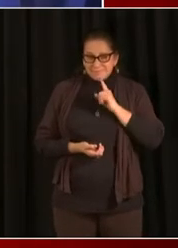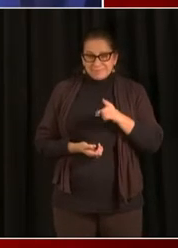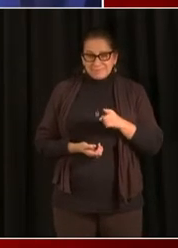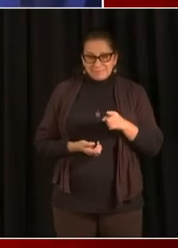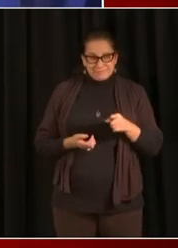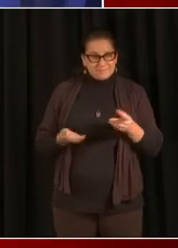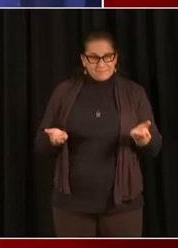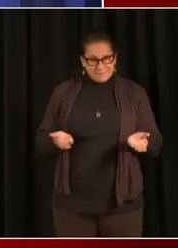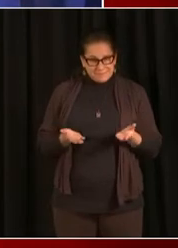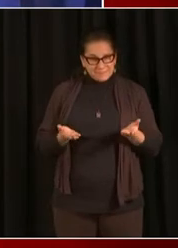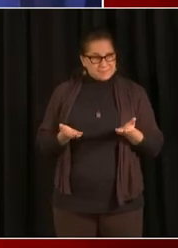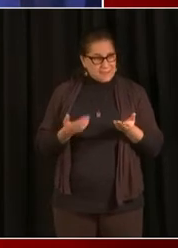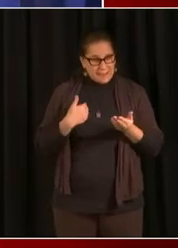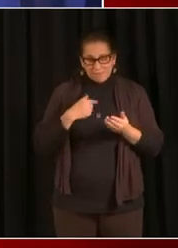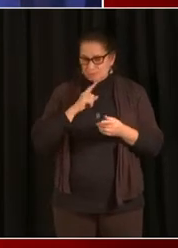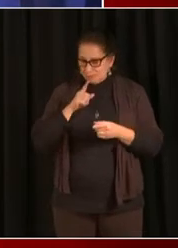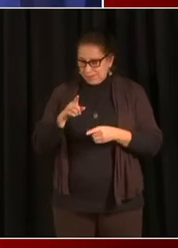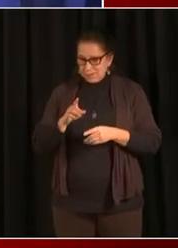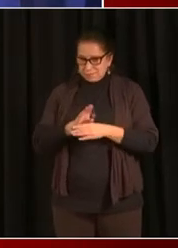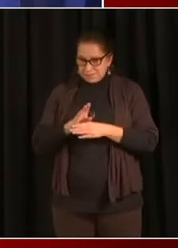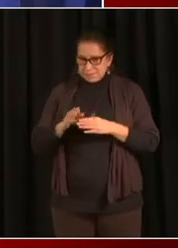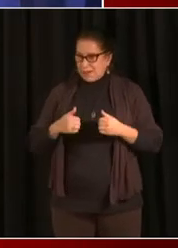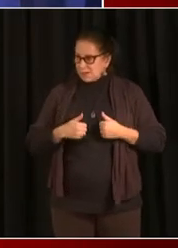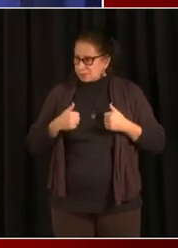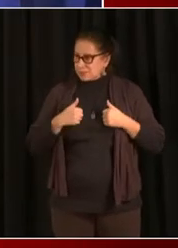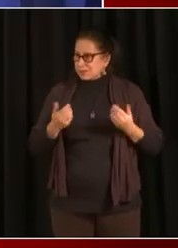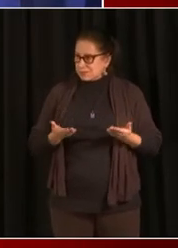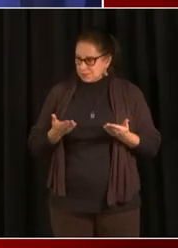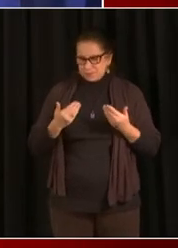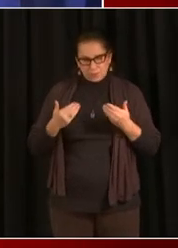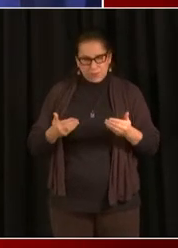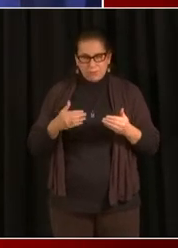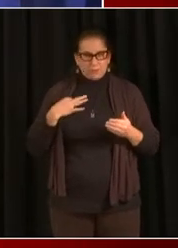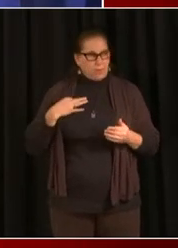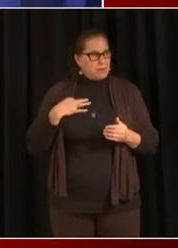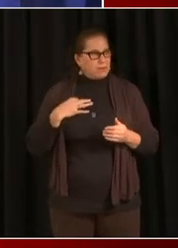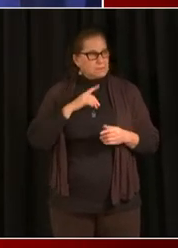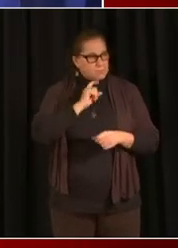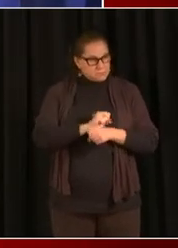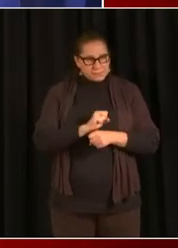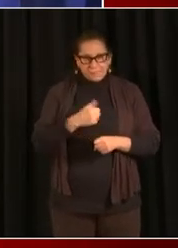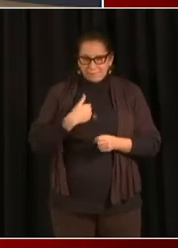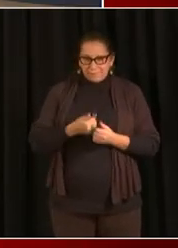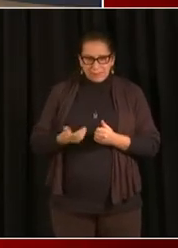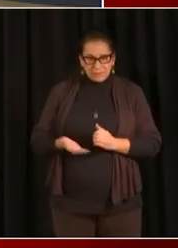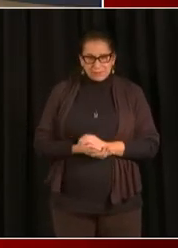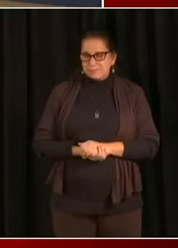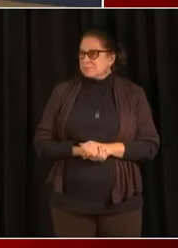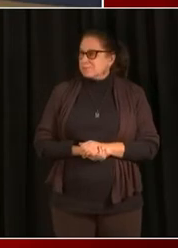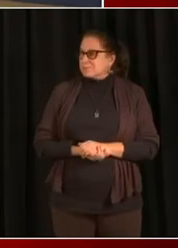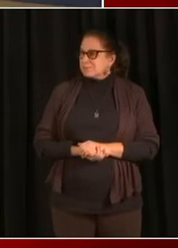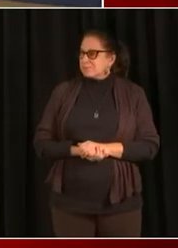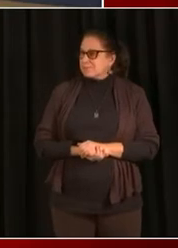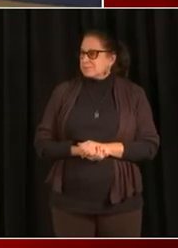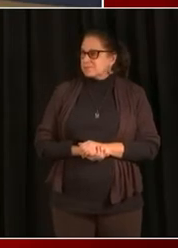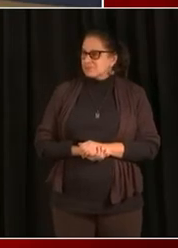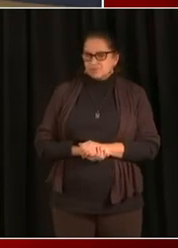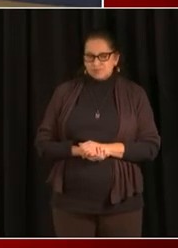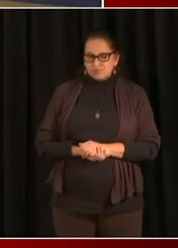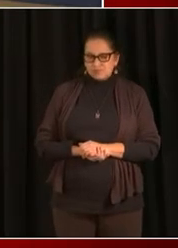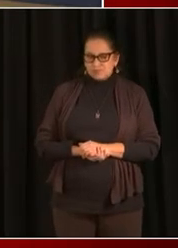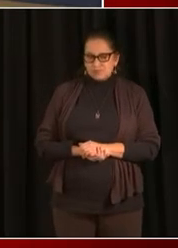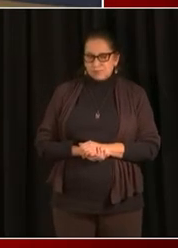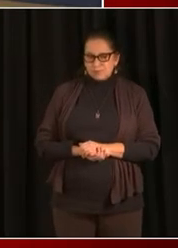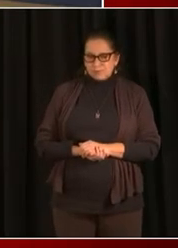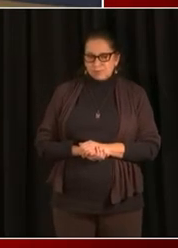you are eligible to apply. Okay. And then another question